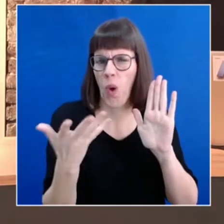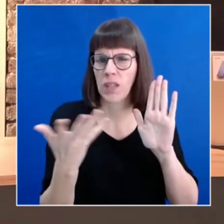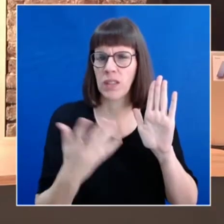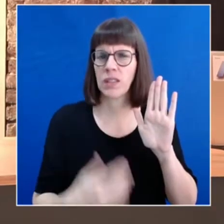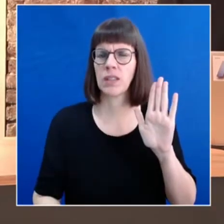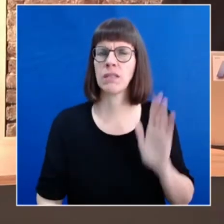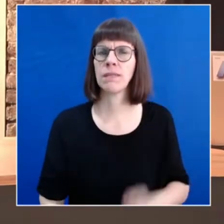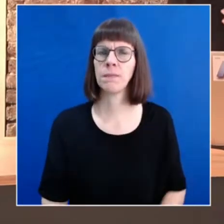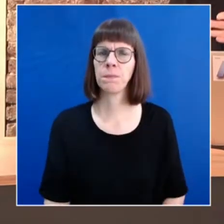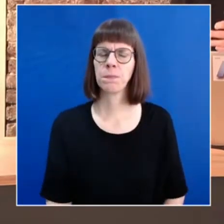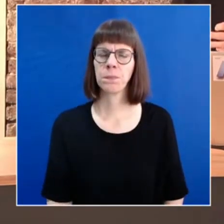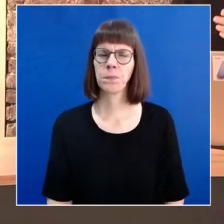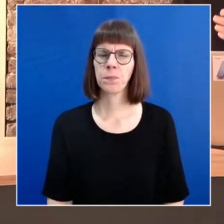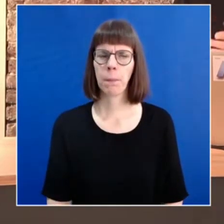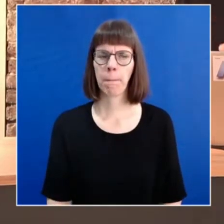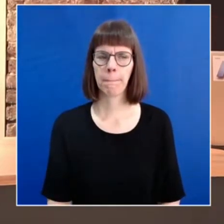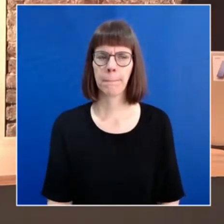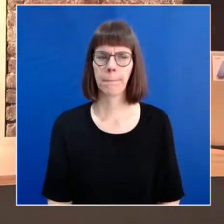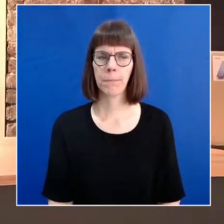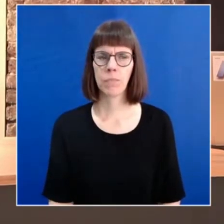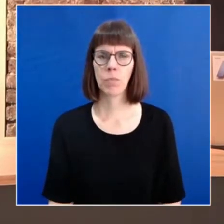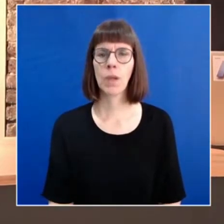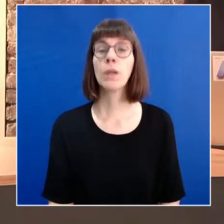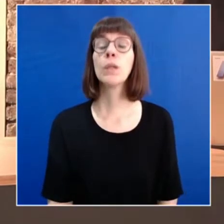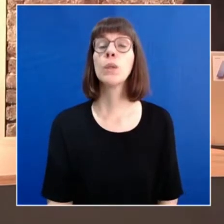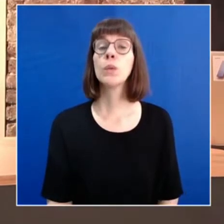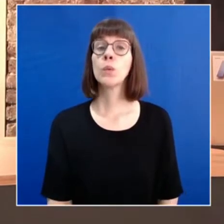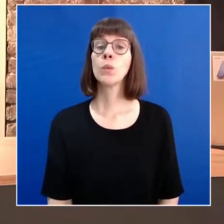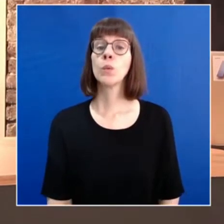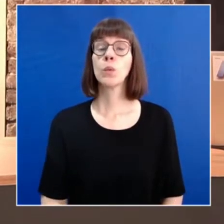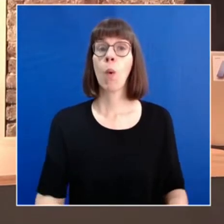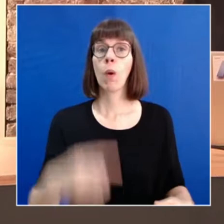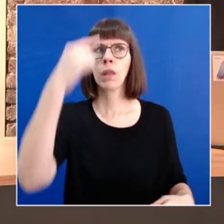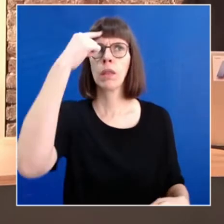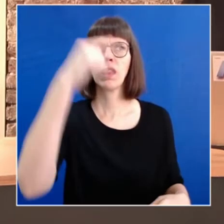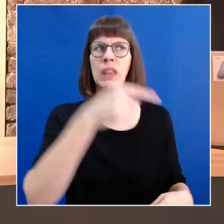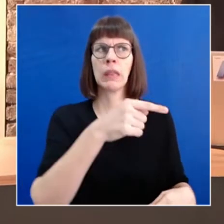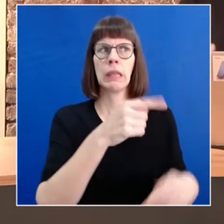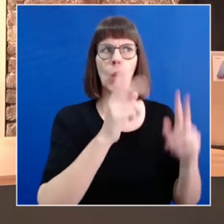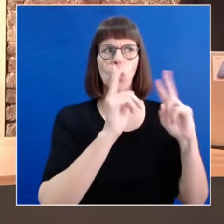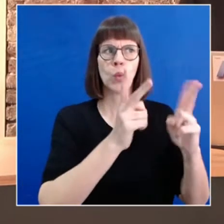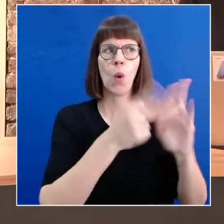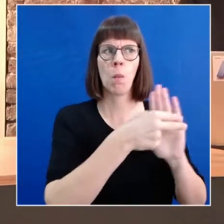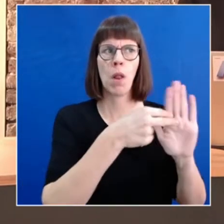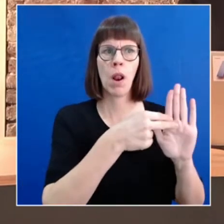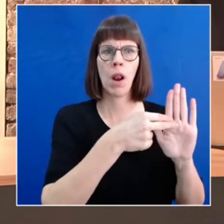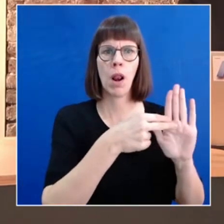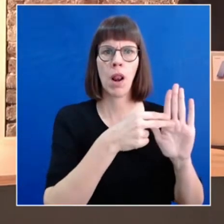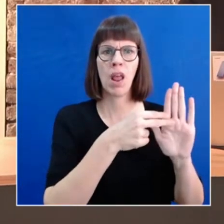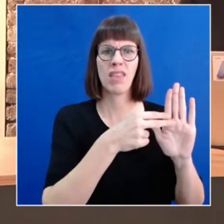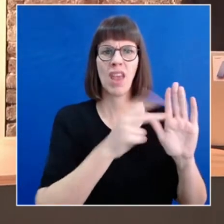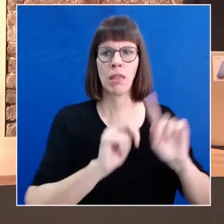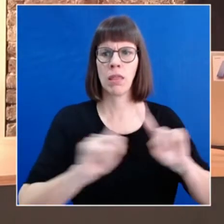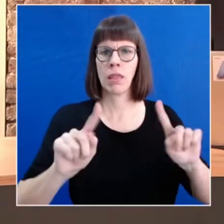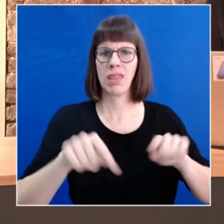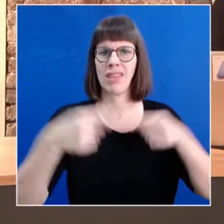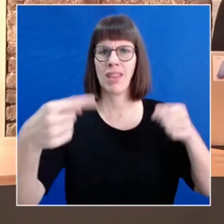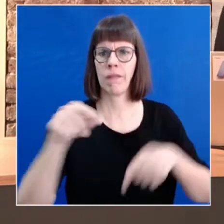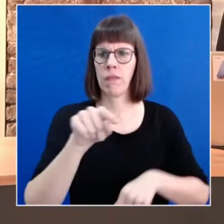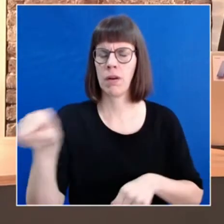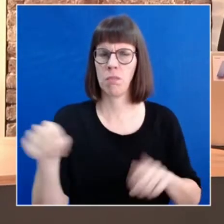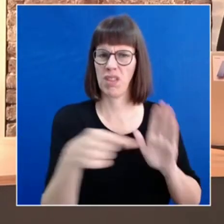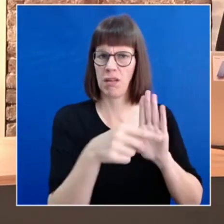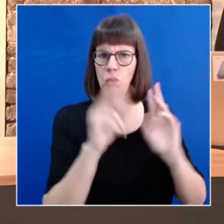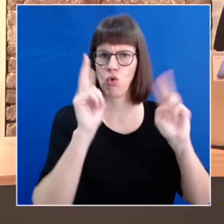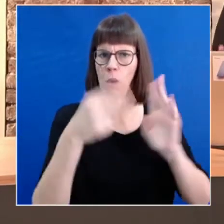and because if we distinguish from normal, we really need to think about what is in fact the label normal. And